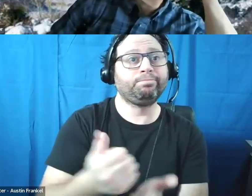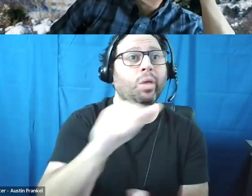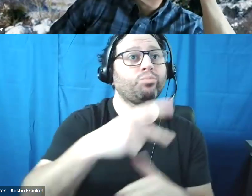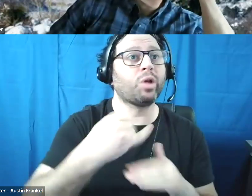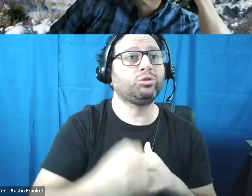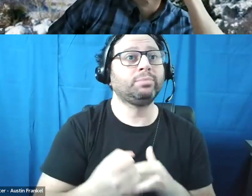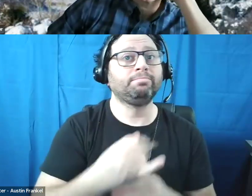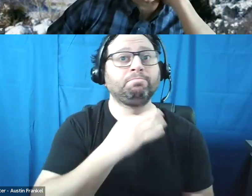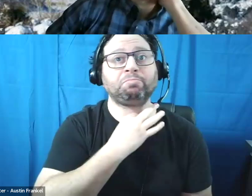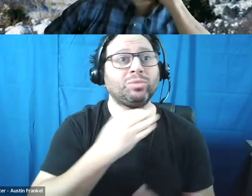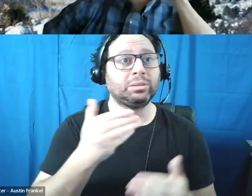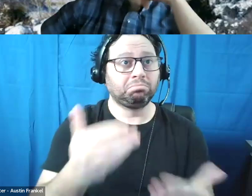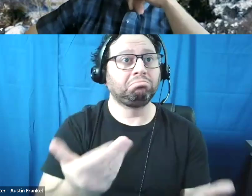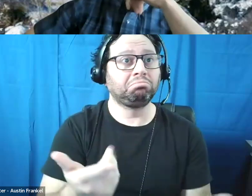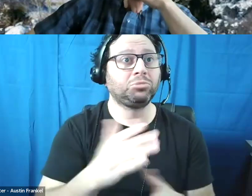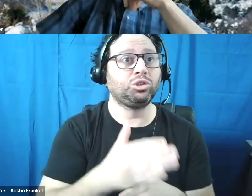projects?